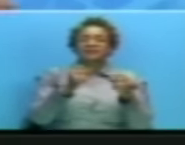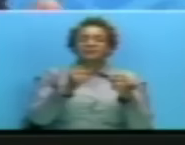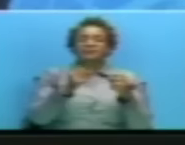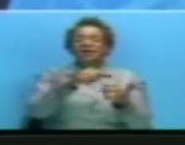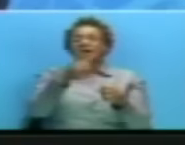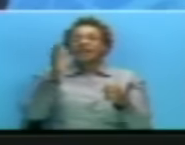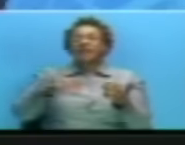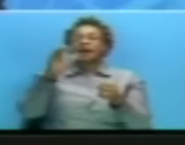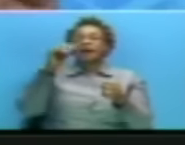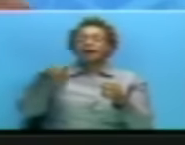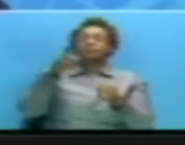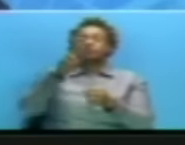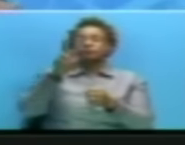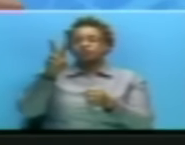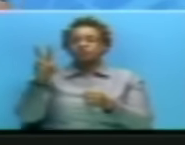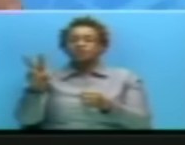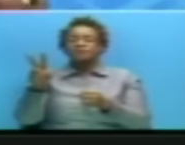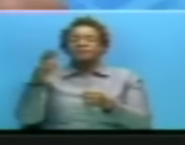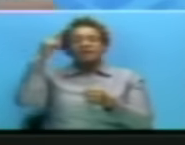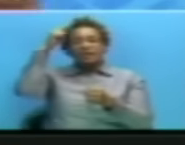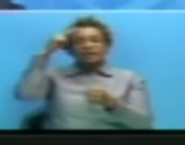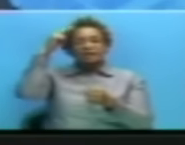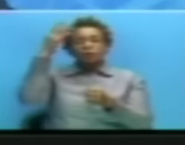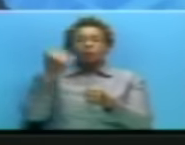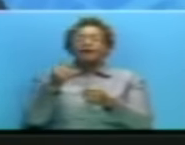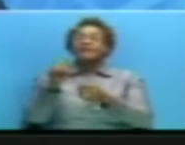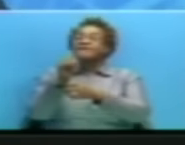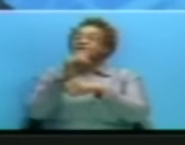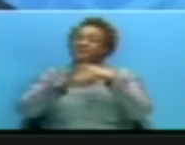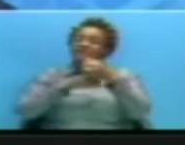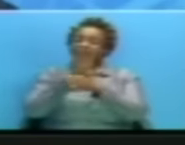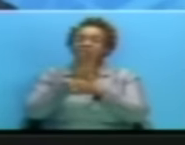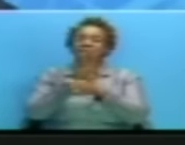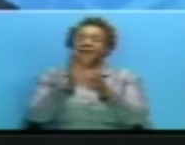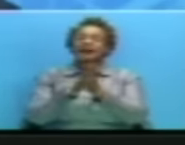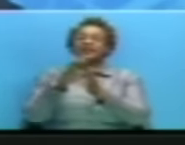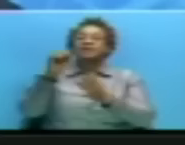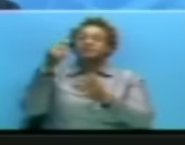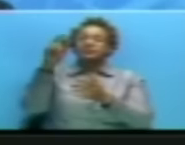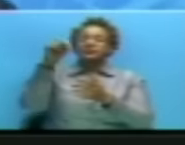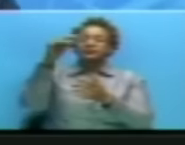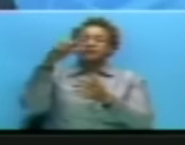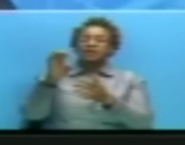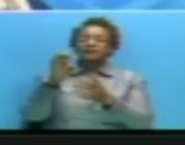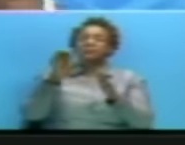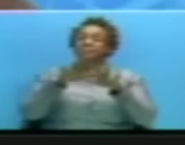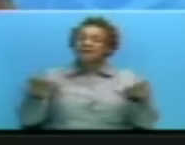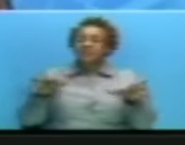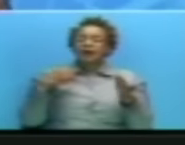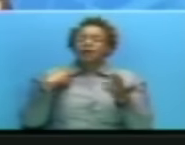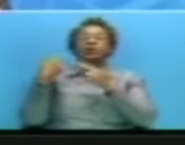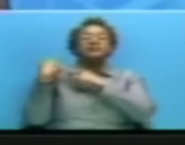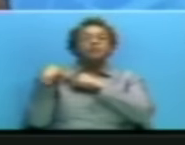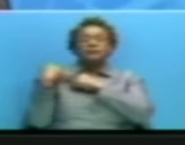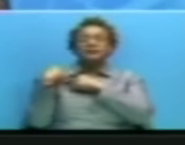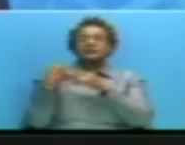than Cap 222. And the reason it is called film and stage plays is because our role combines both